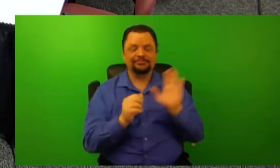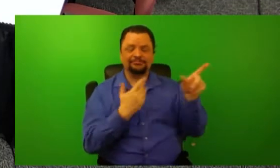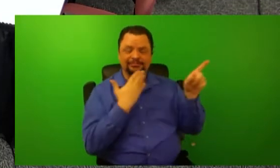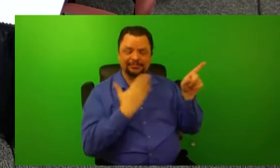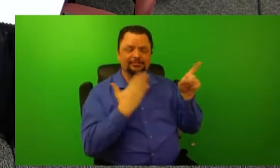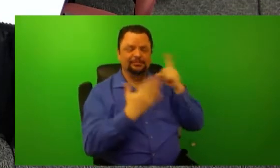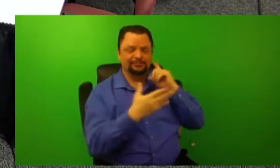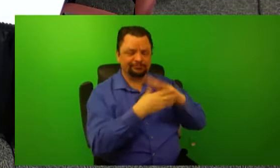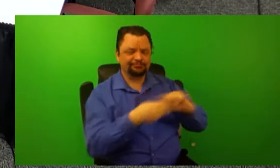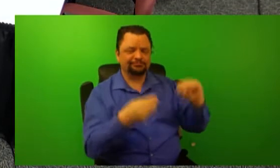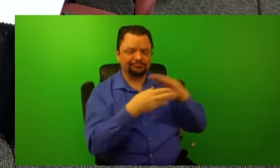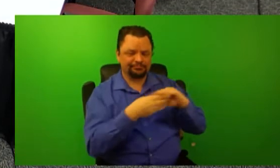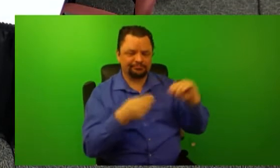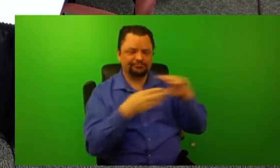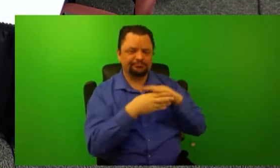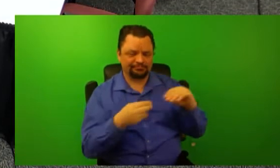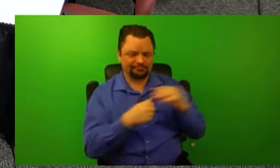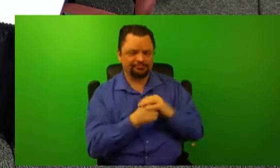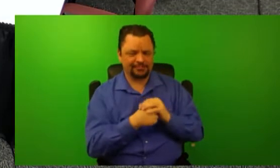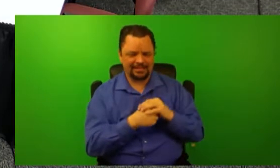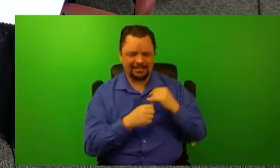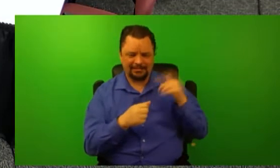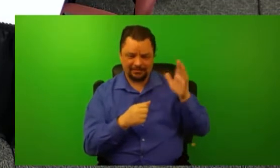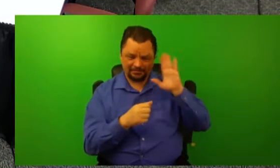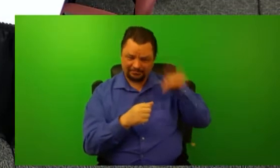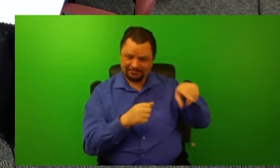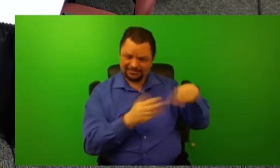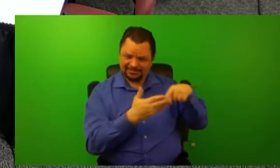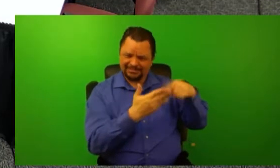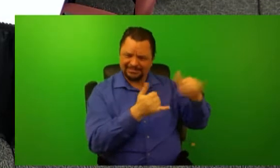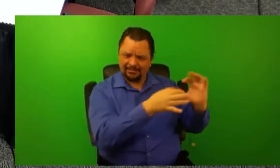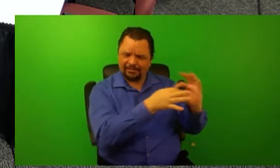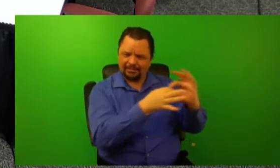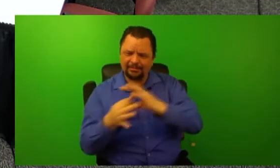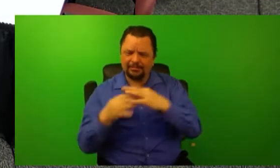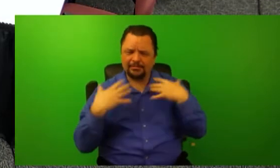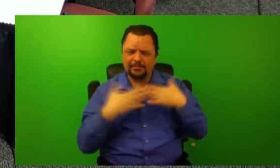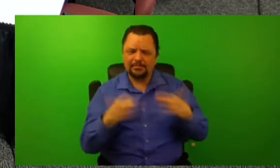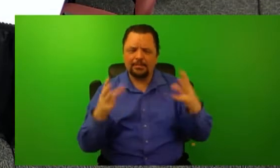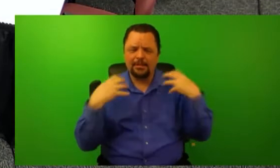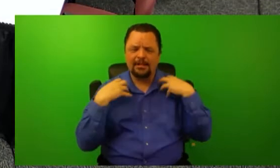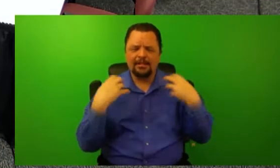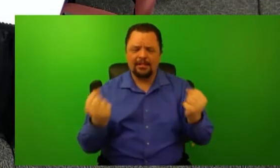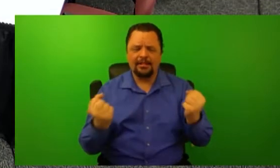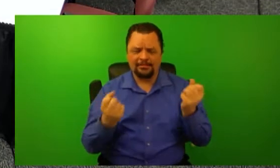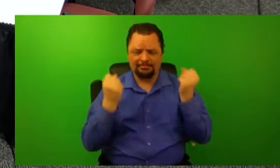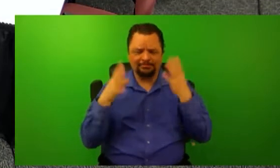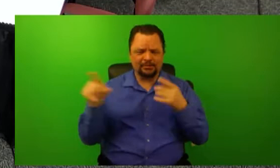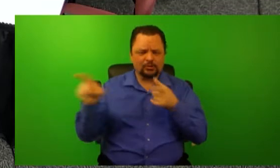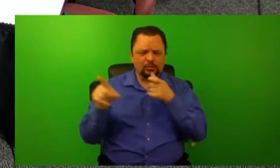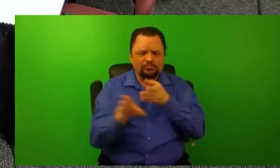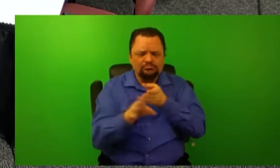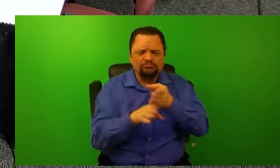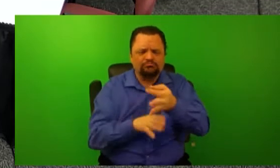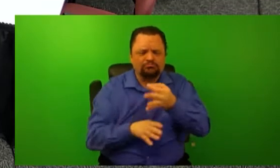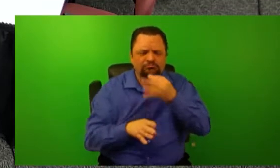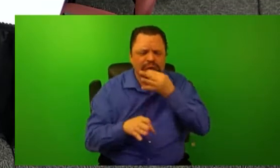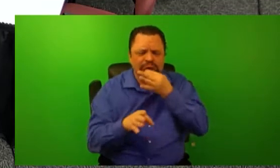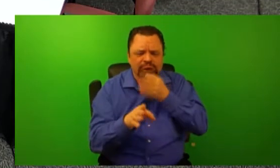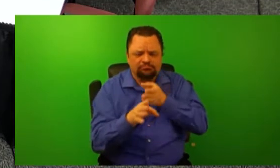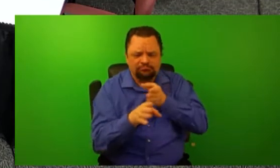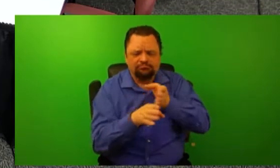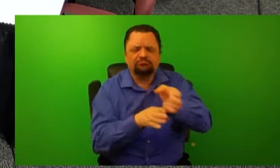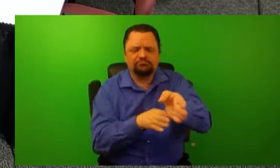have a national level expert here in the community with Dr. Leon Kelly, our coroner, and maybe at a